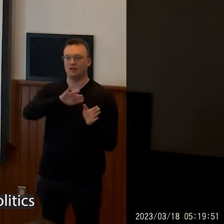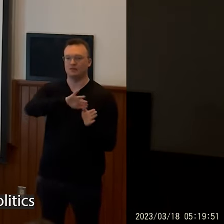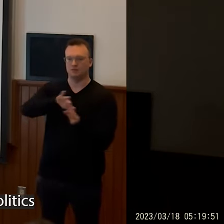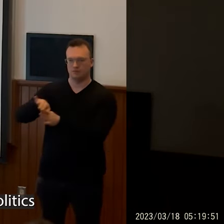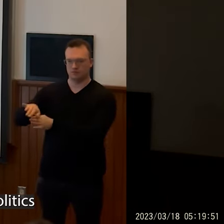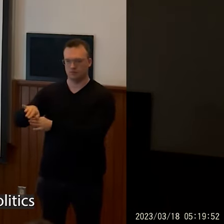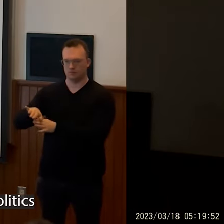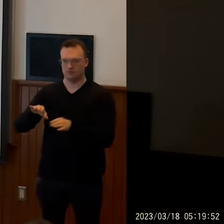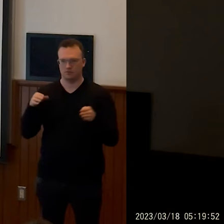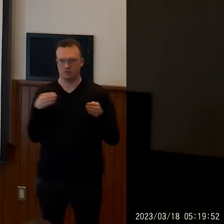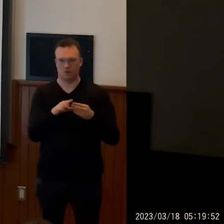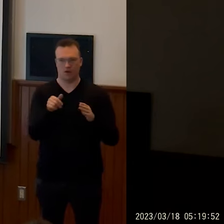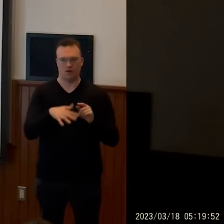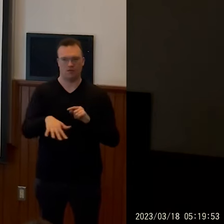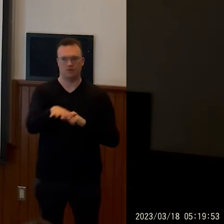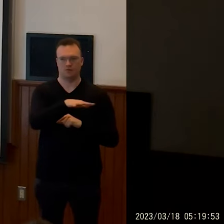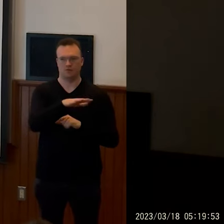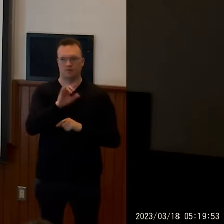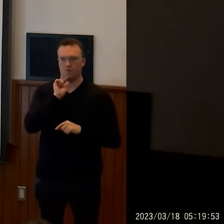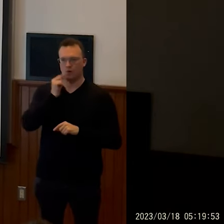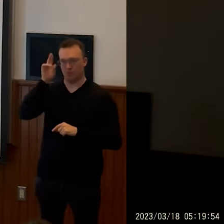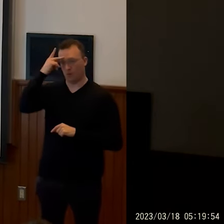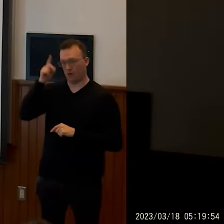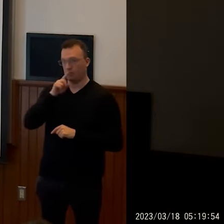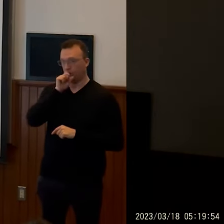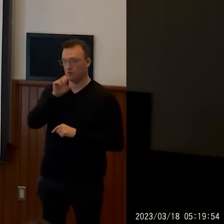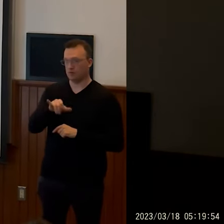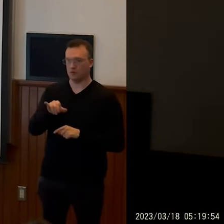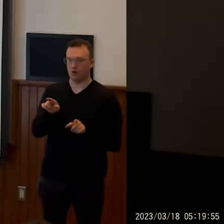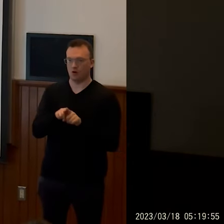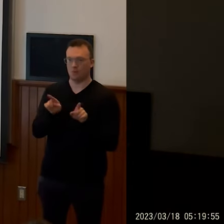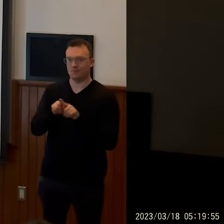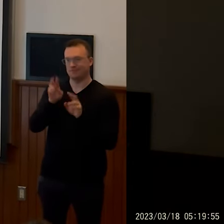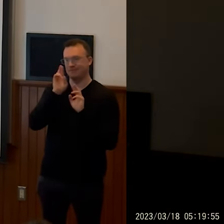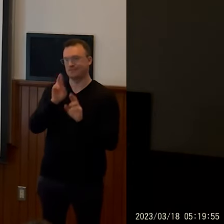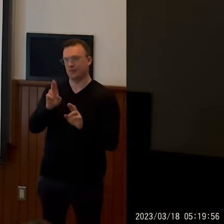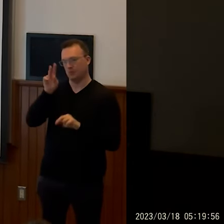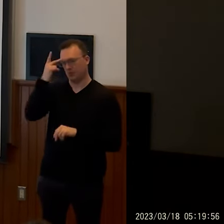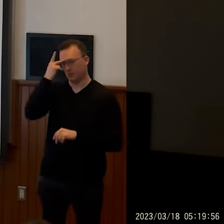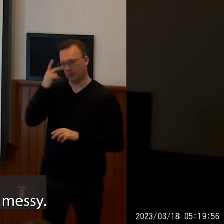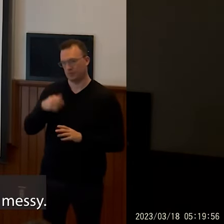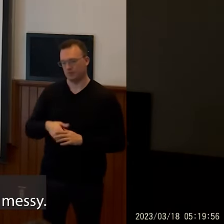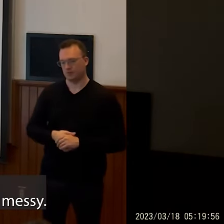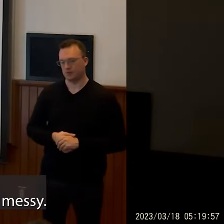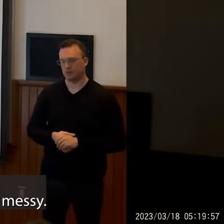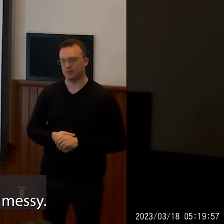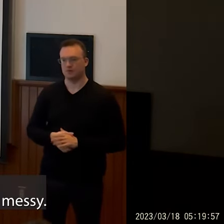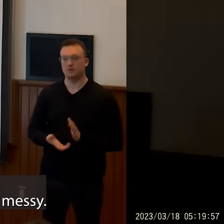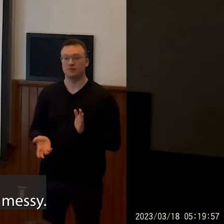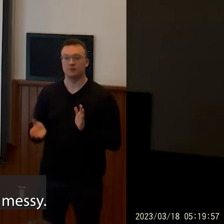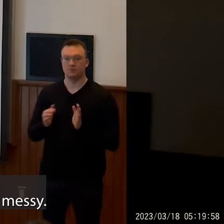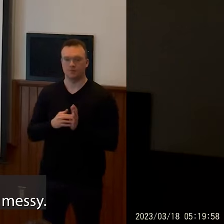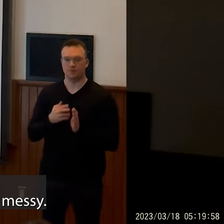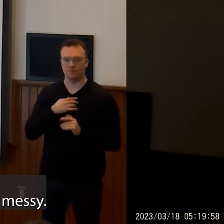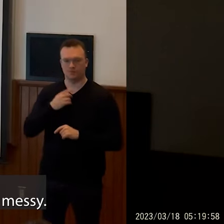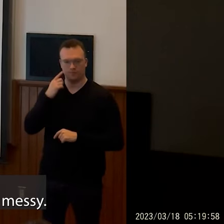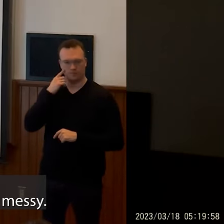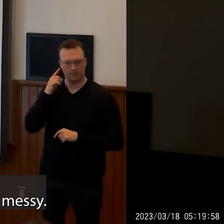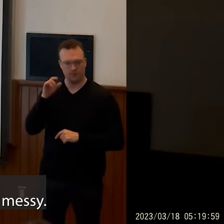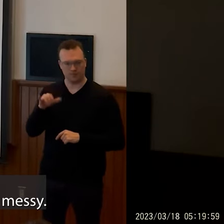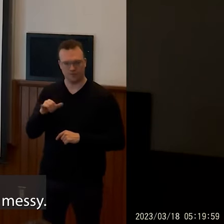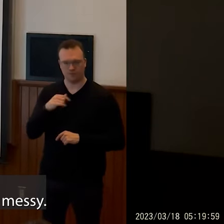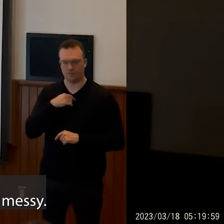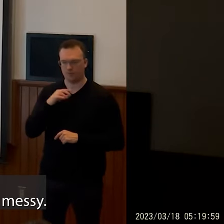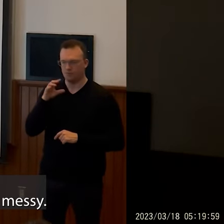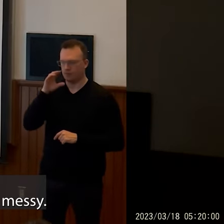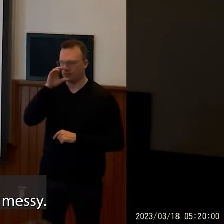within queer politics, a lot of the politics actually is almost a respectability politics. But then once again, I think I